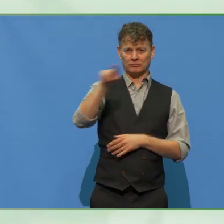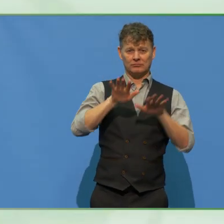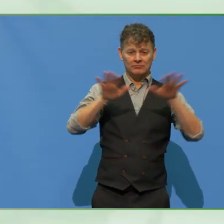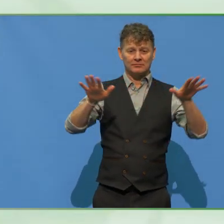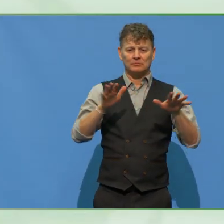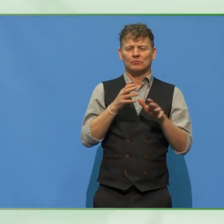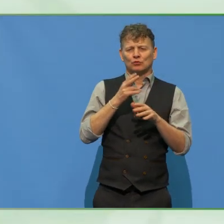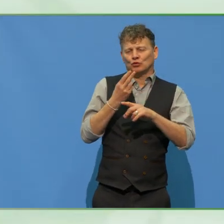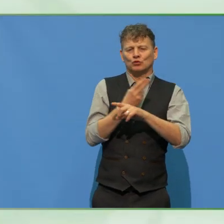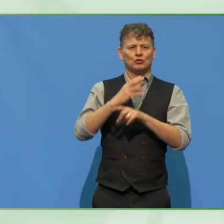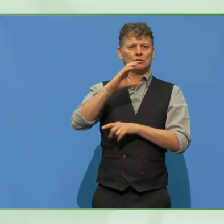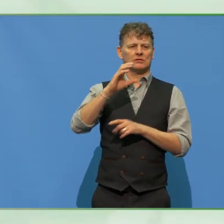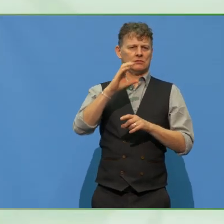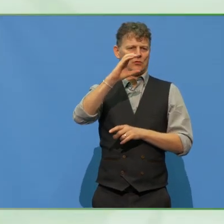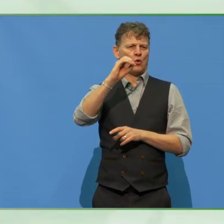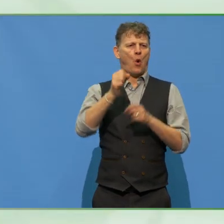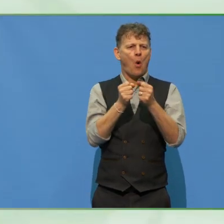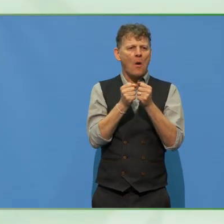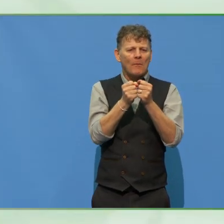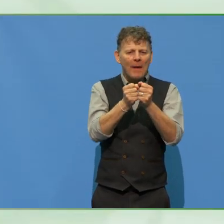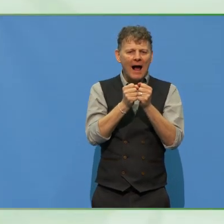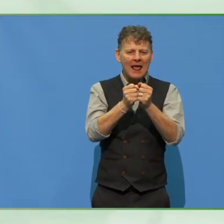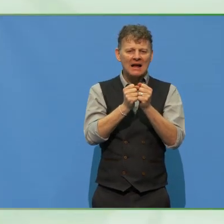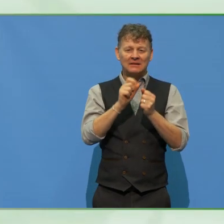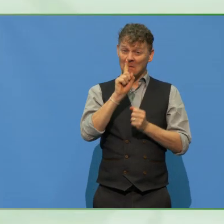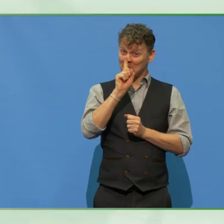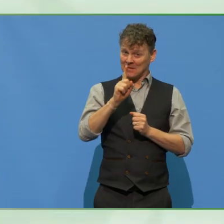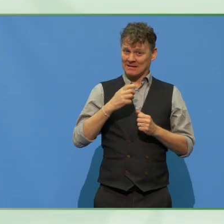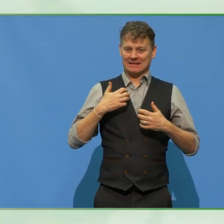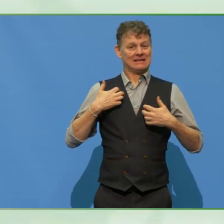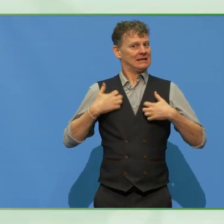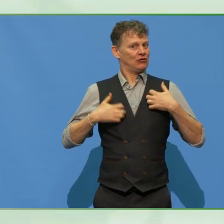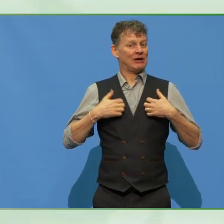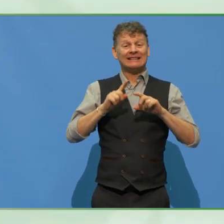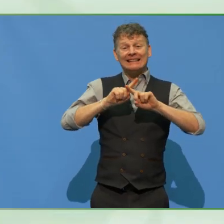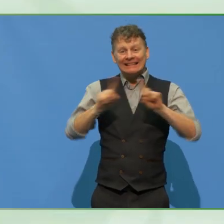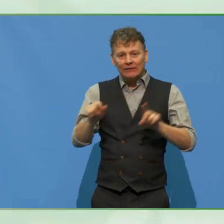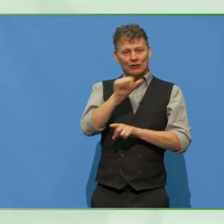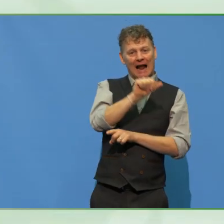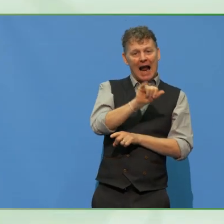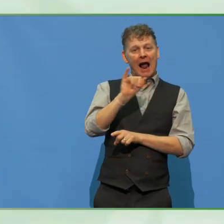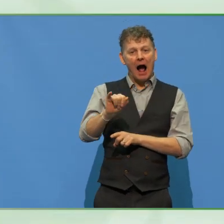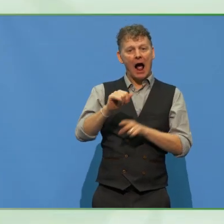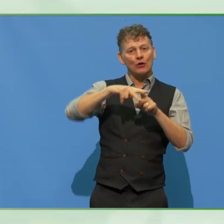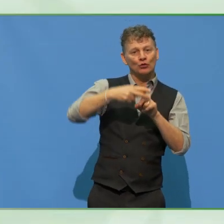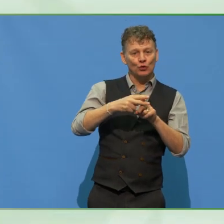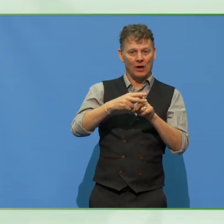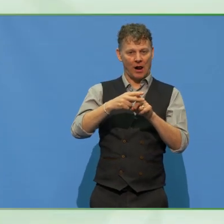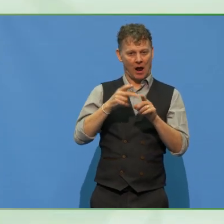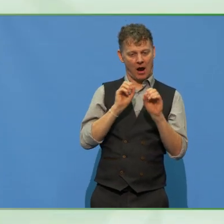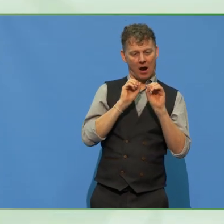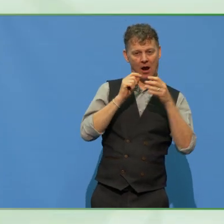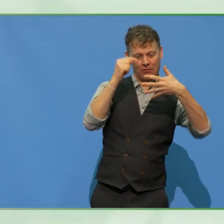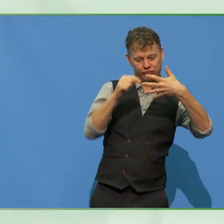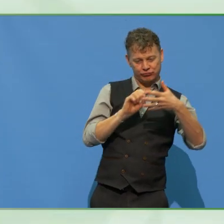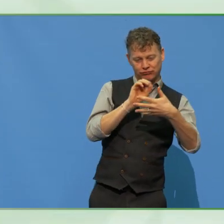use, you can't say this, but I can, to use more than one generative AI tool to create different imagery and then compare them. But